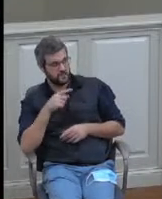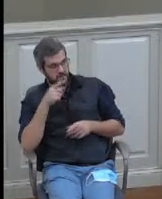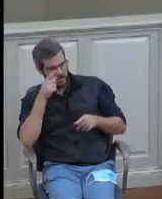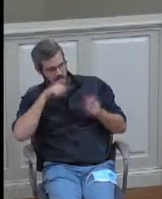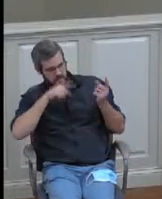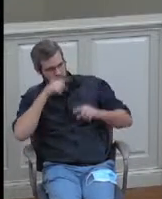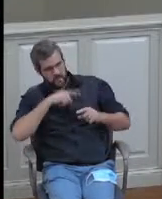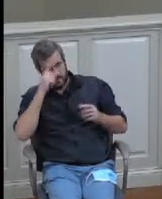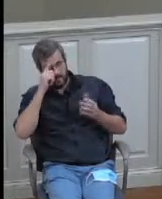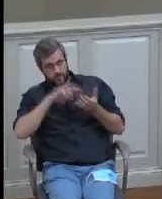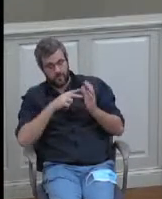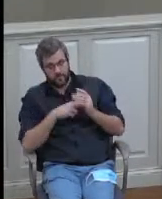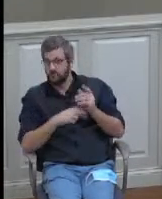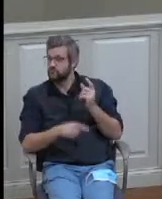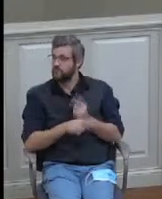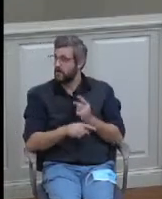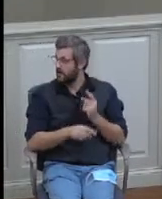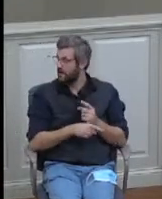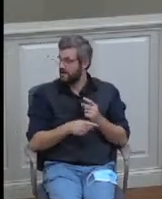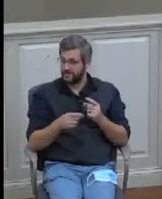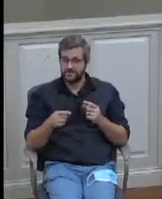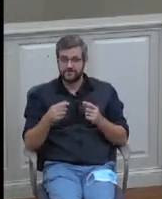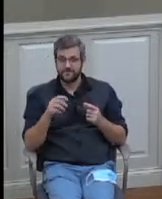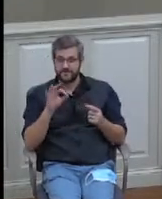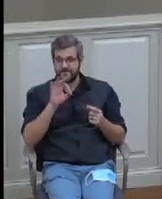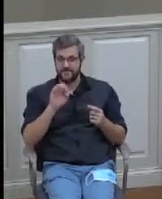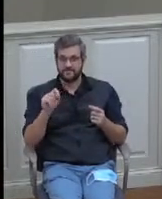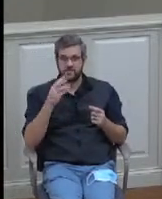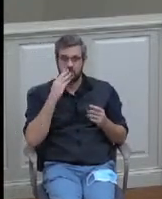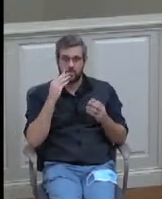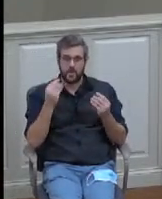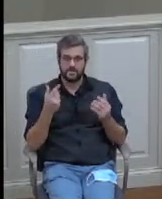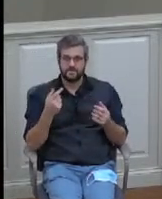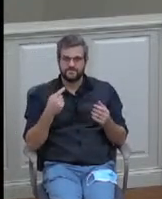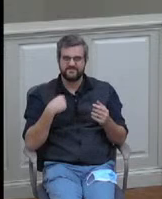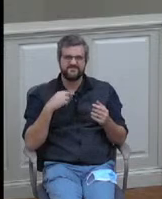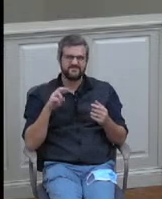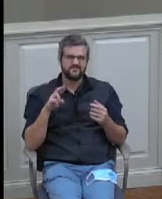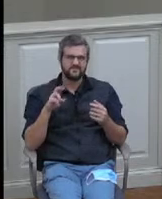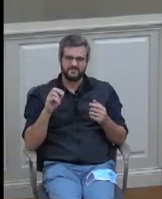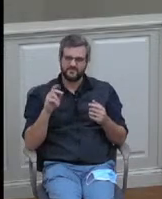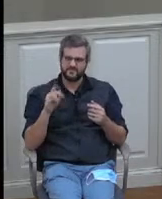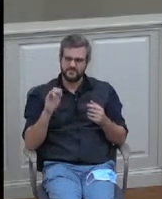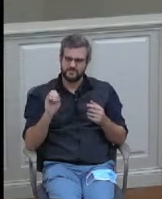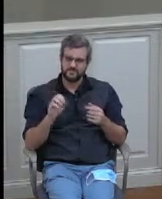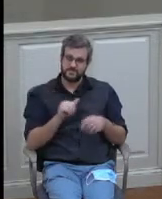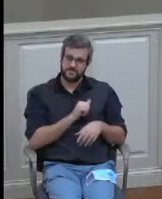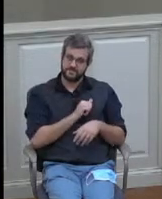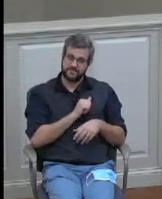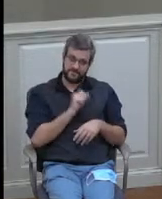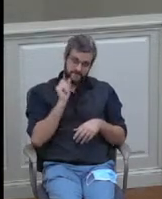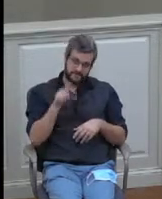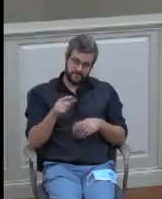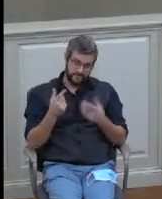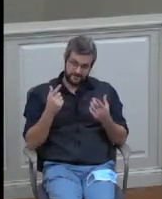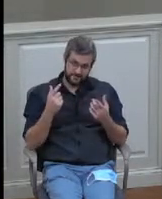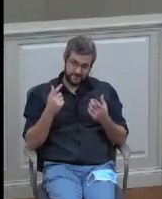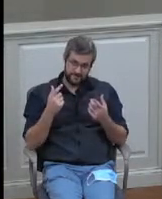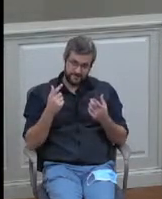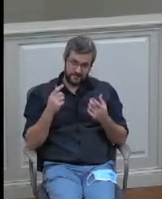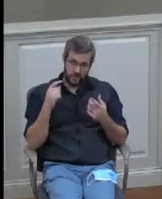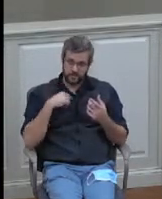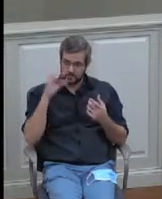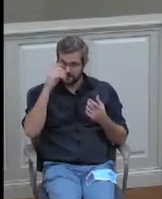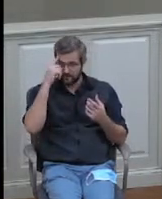I heard. That's the getting your feet wet Yeah, it part. was a rookie thing they did. I was out looking for you, couldn't find you in the neighborhood, though.